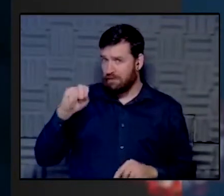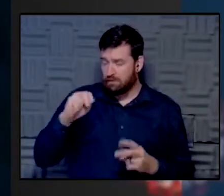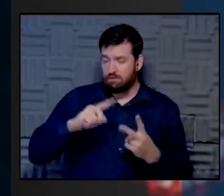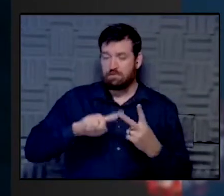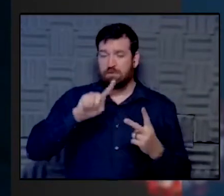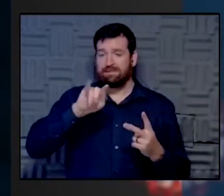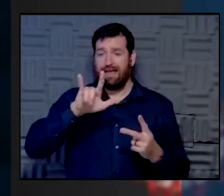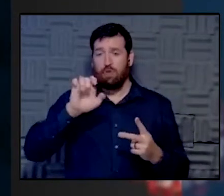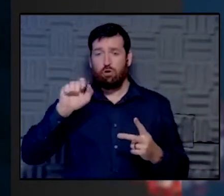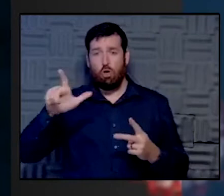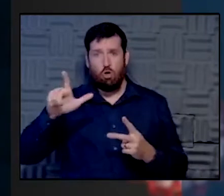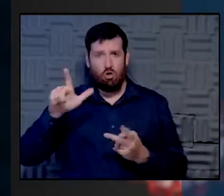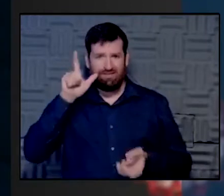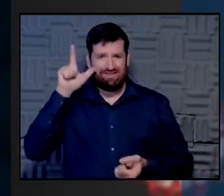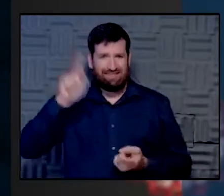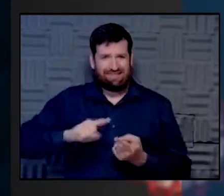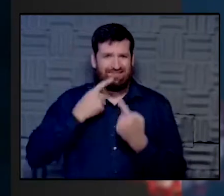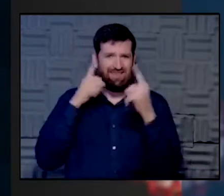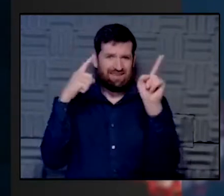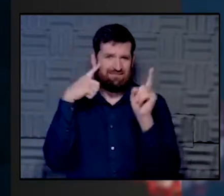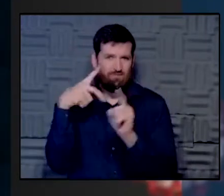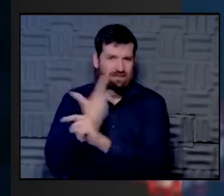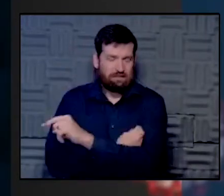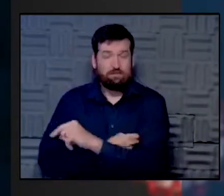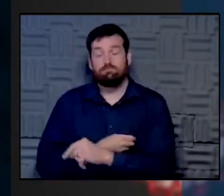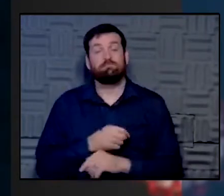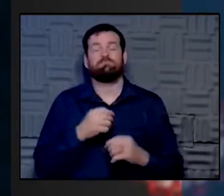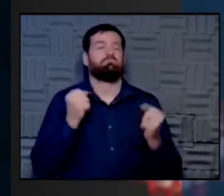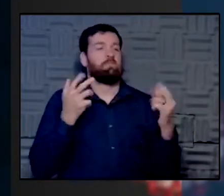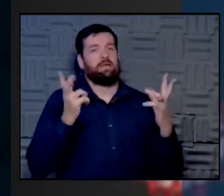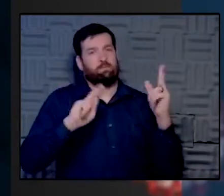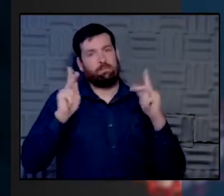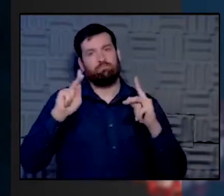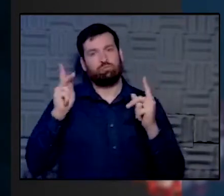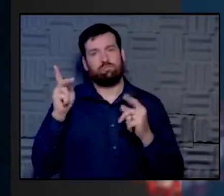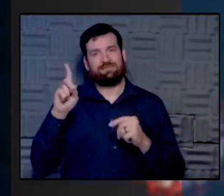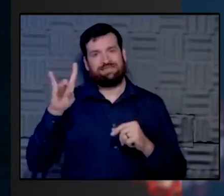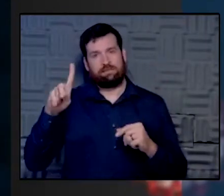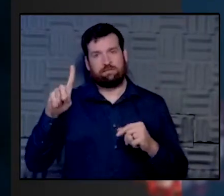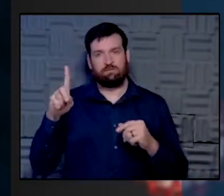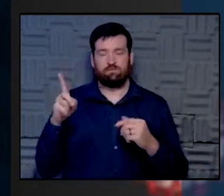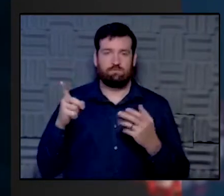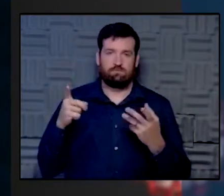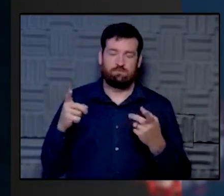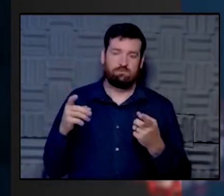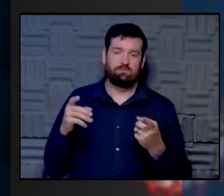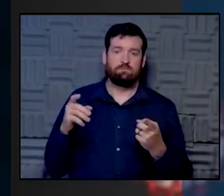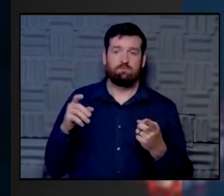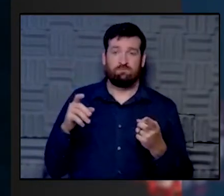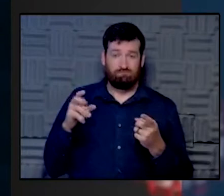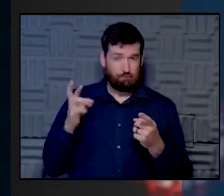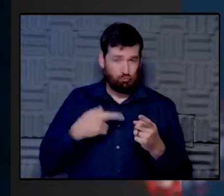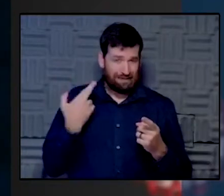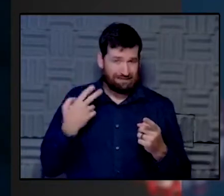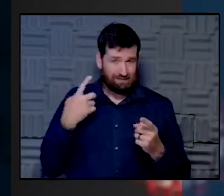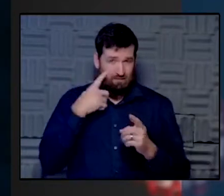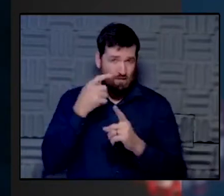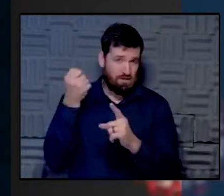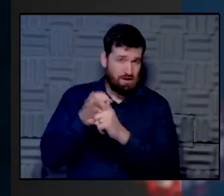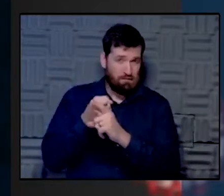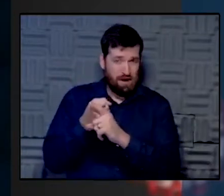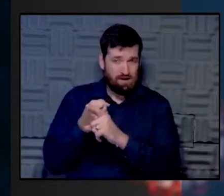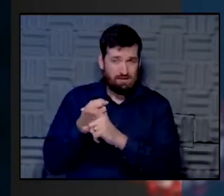know many folks did. I don't think that in the general public that is a risk for impacting